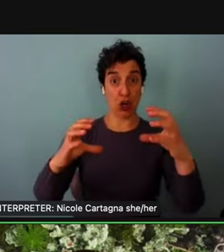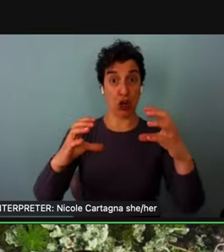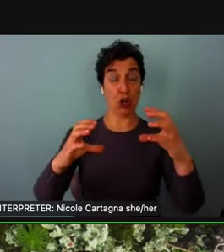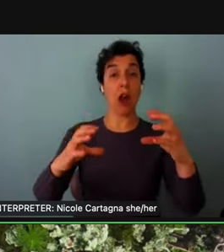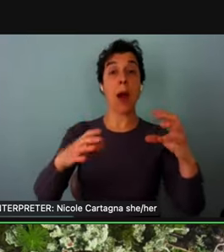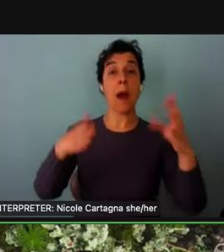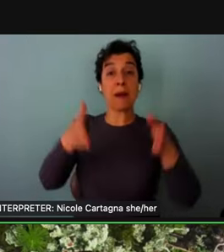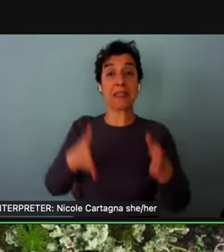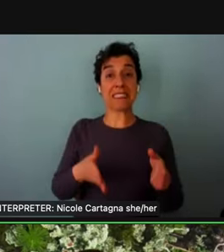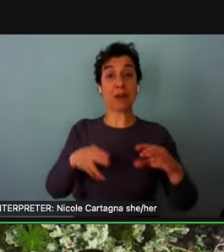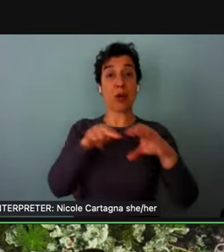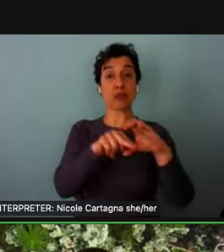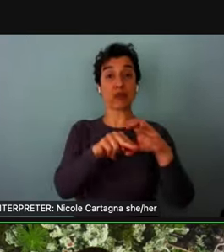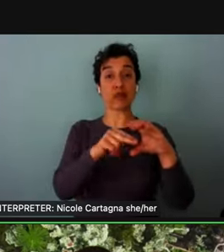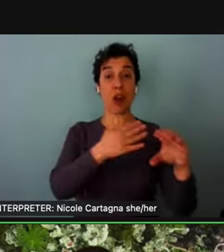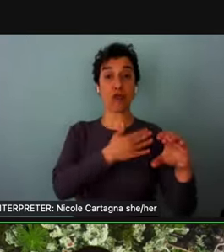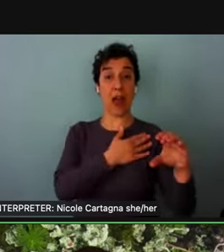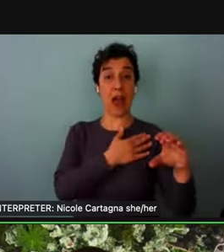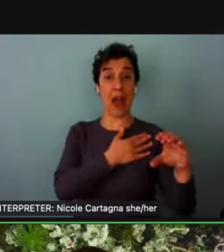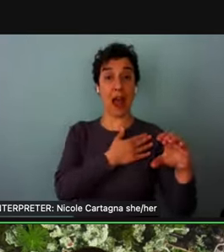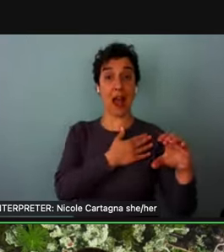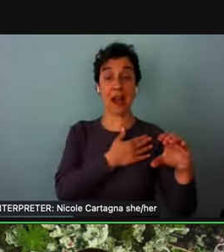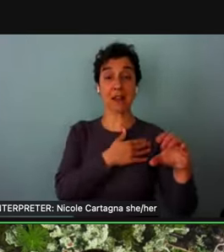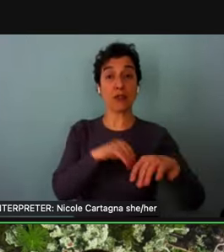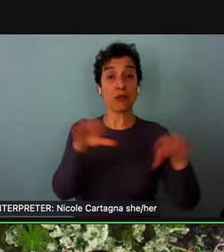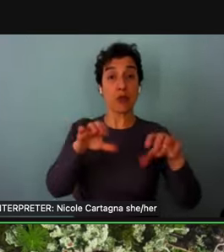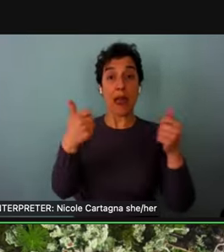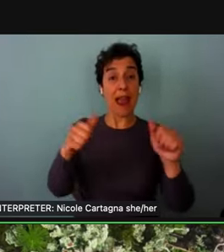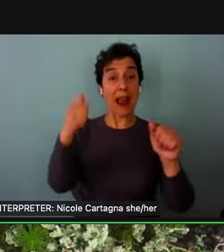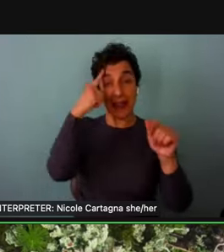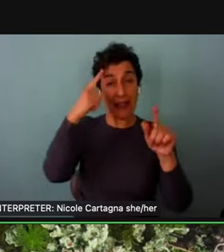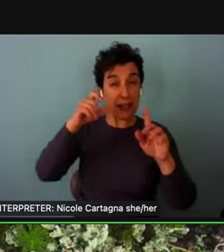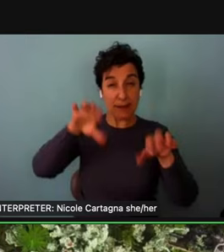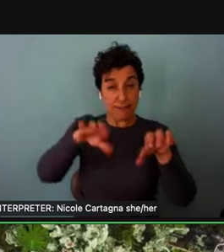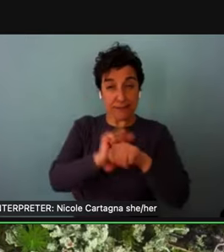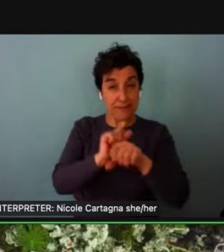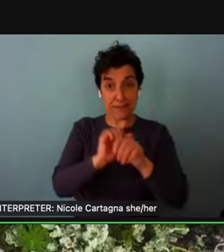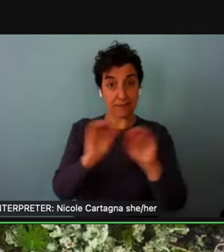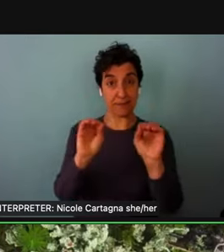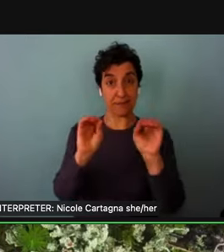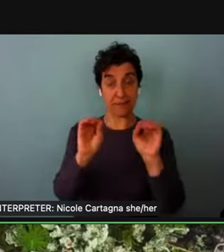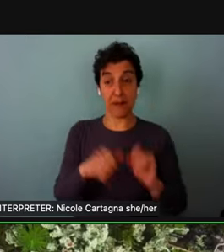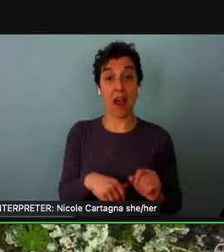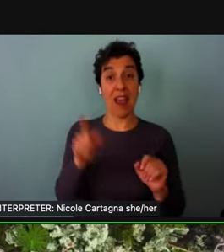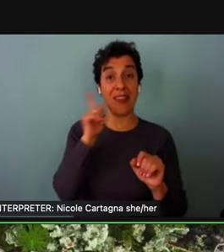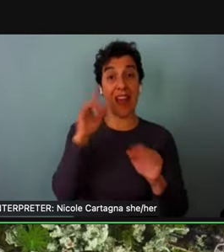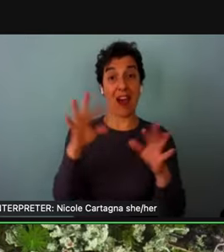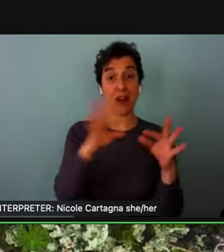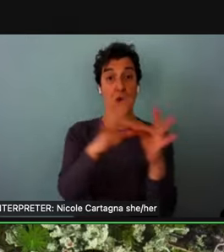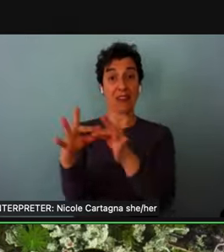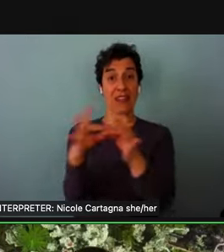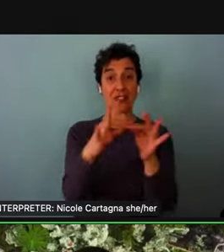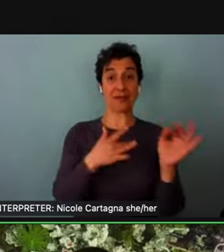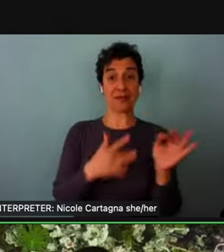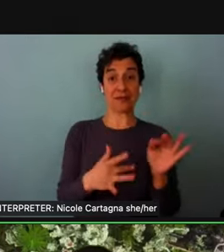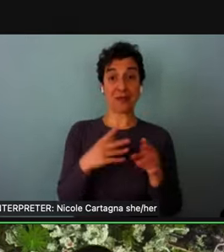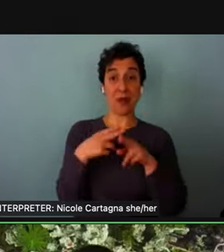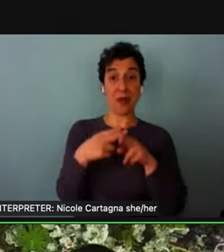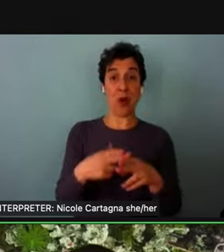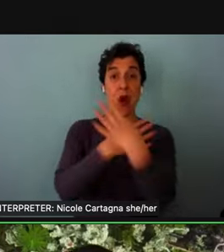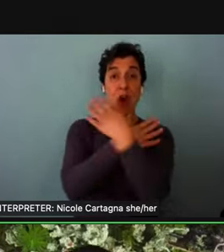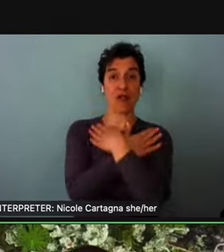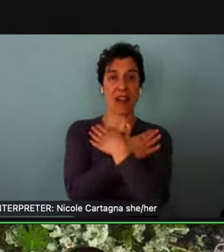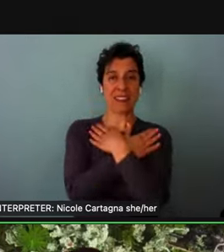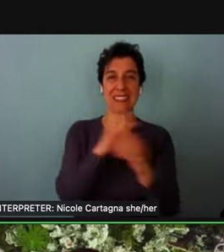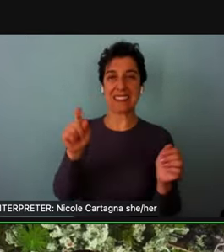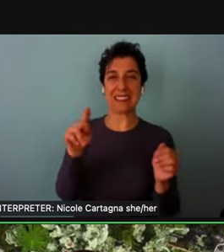in the scanner, not performing any explicit task. This correlation is typically referred to as resting state function